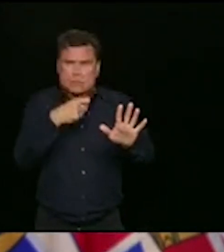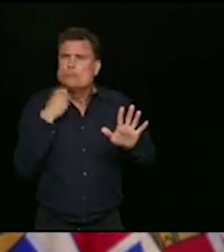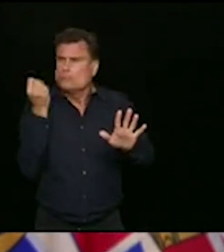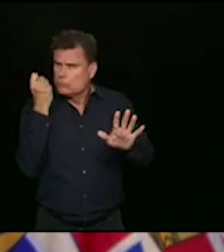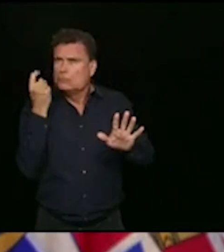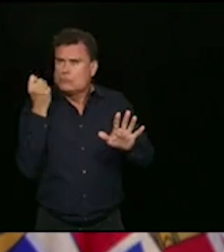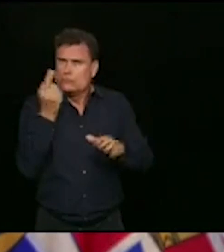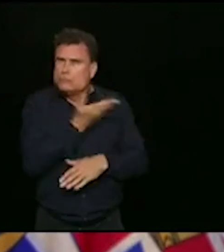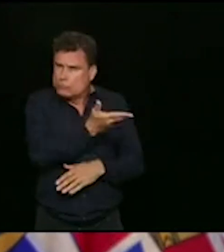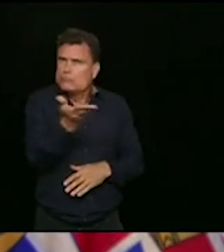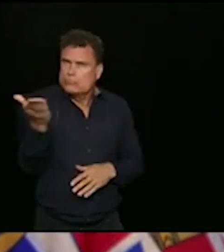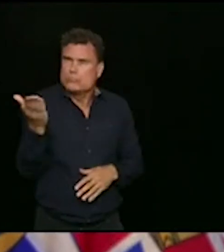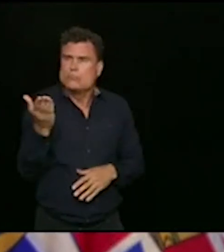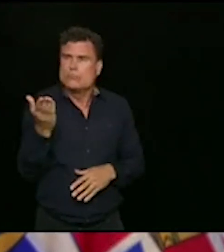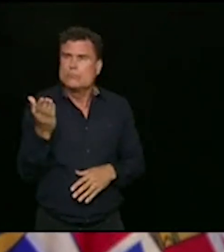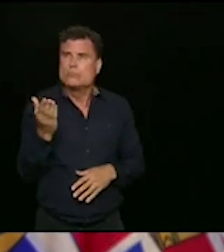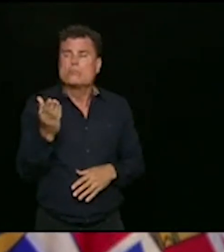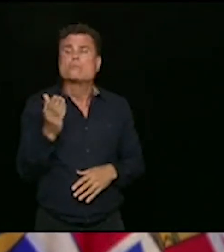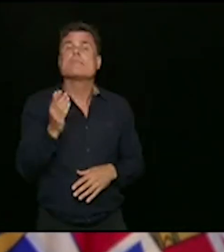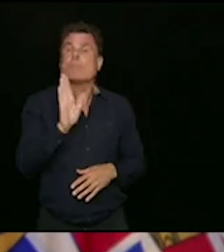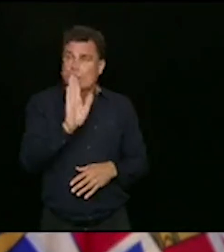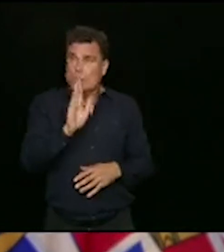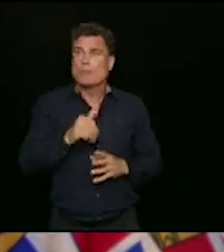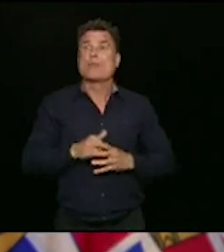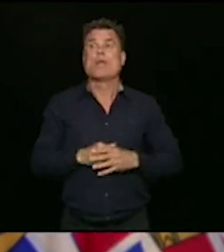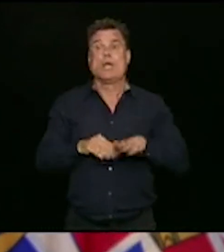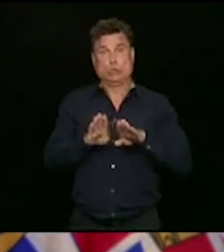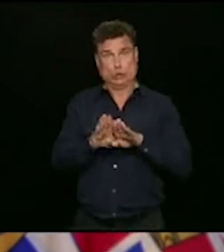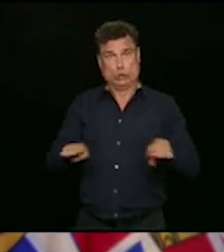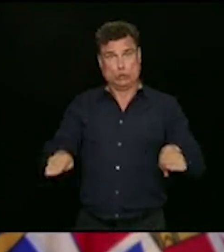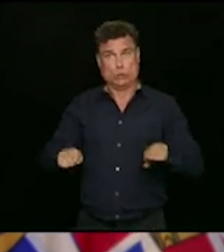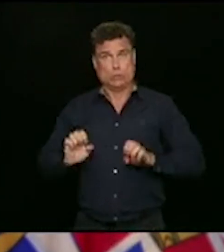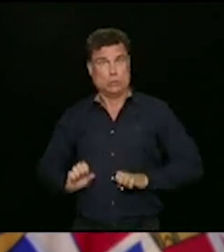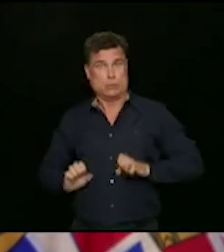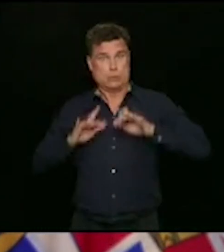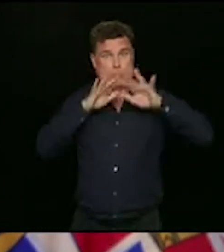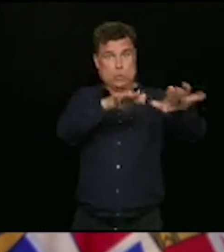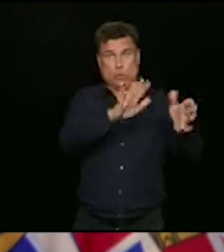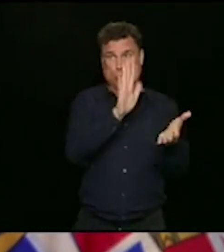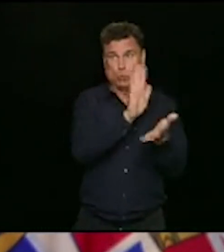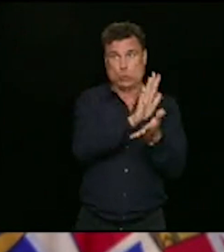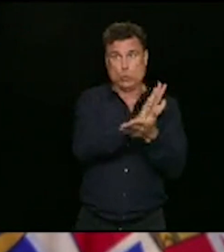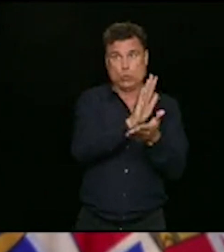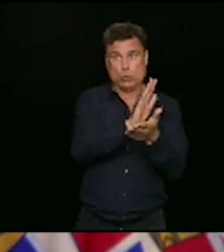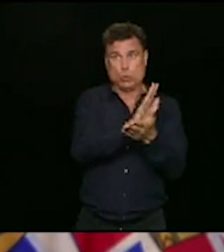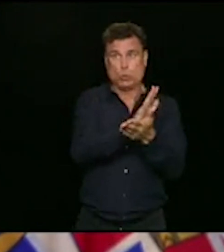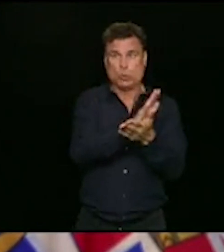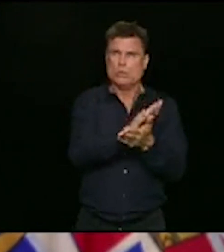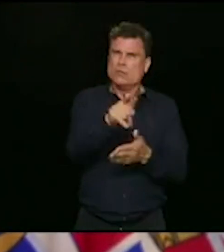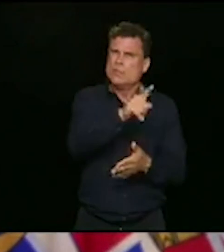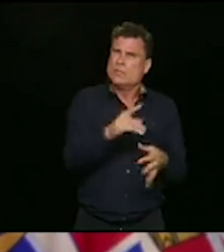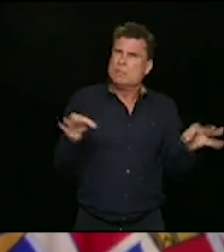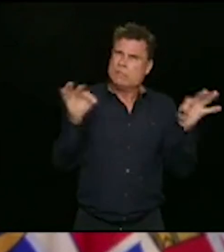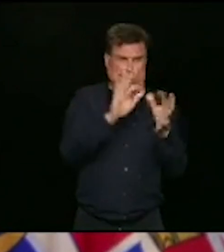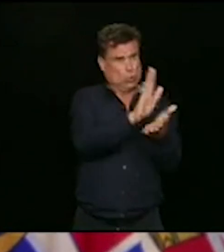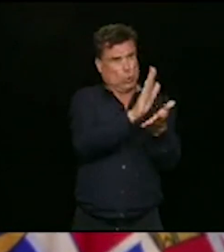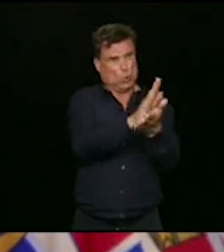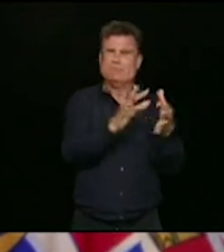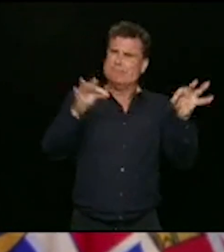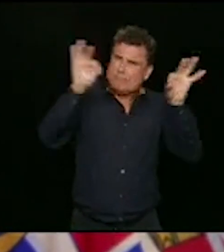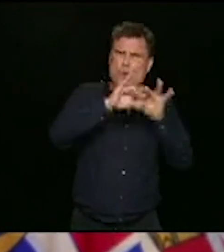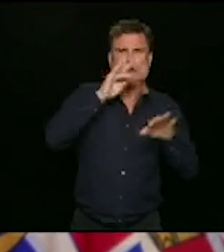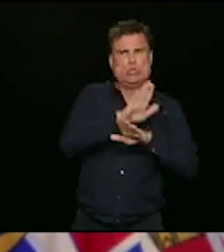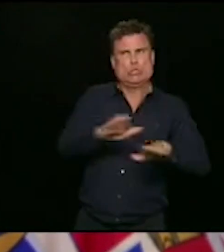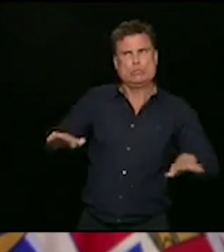we also know that there are important things that children can only get from being in classroom settings, whether